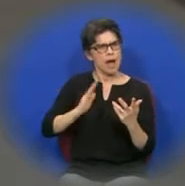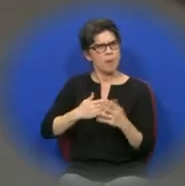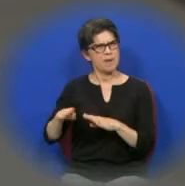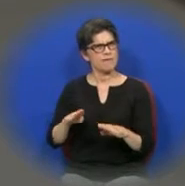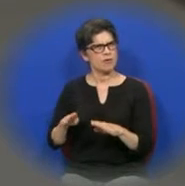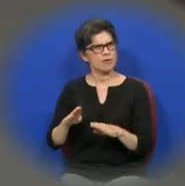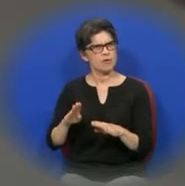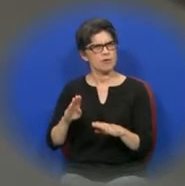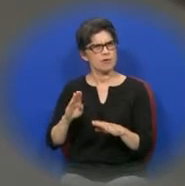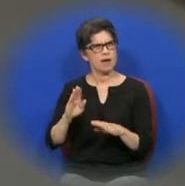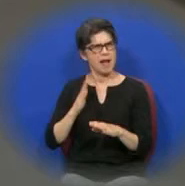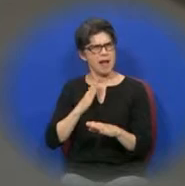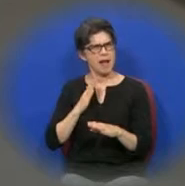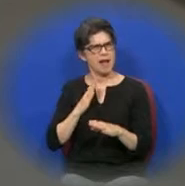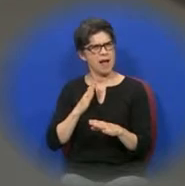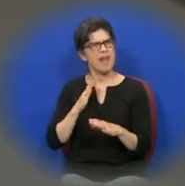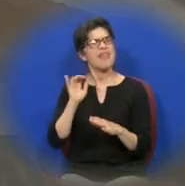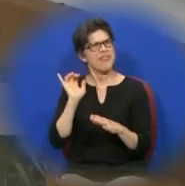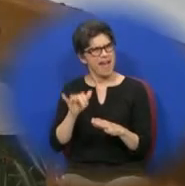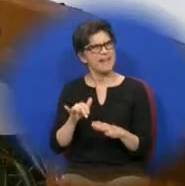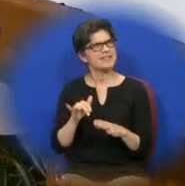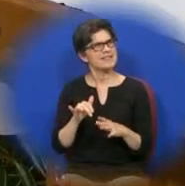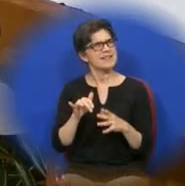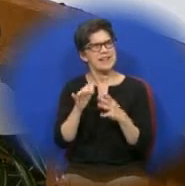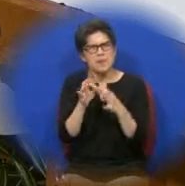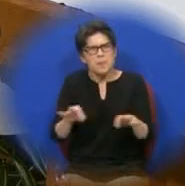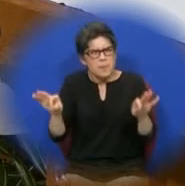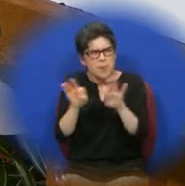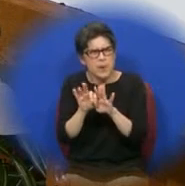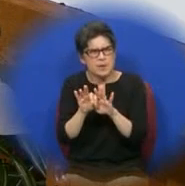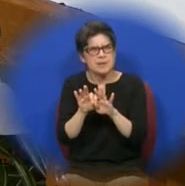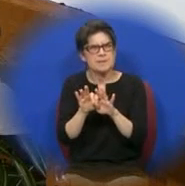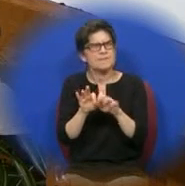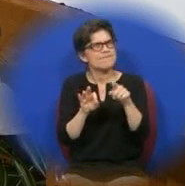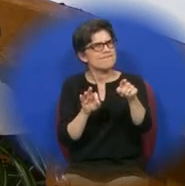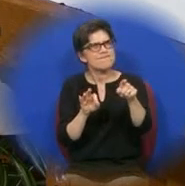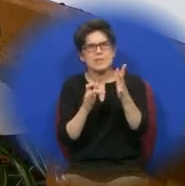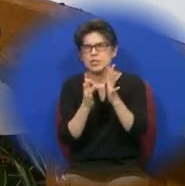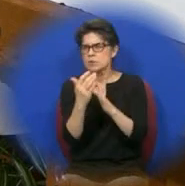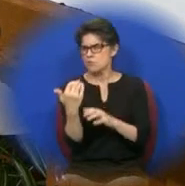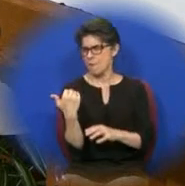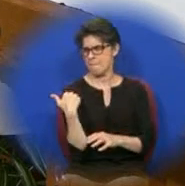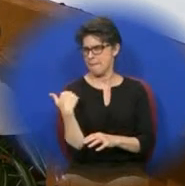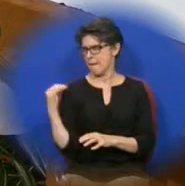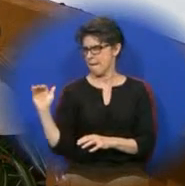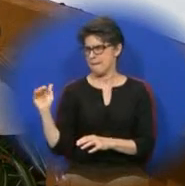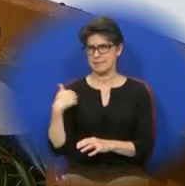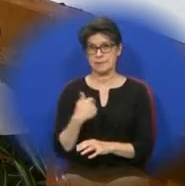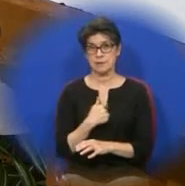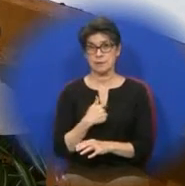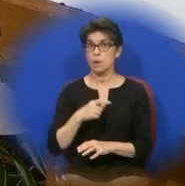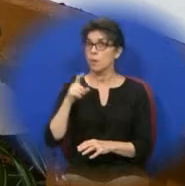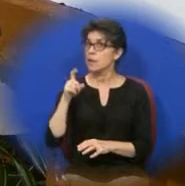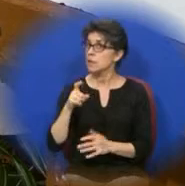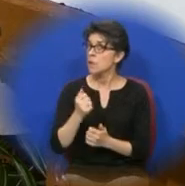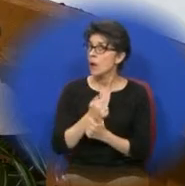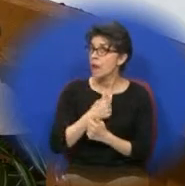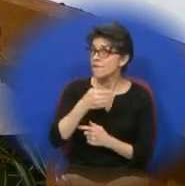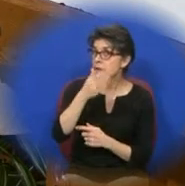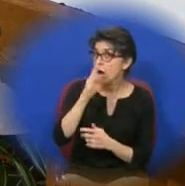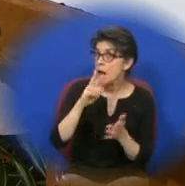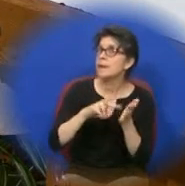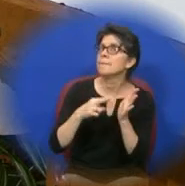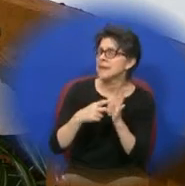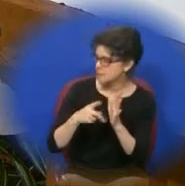much a part of that understanding that we're reminded in these readings today and always in our faith is that to love God is to love